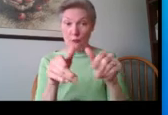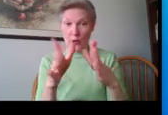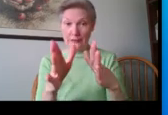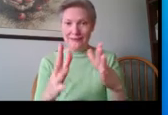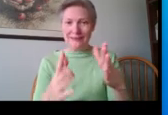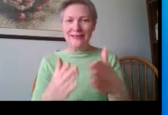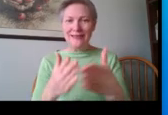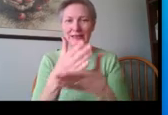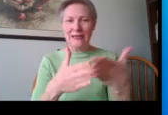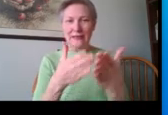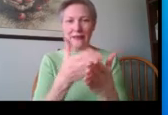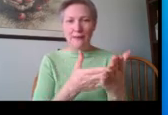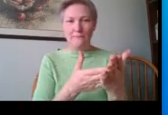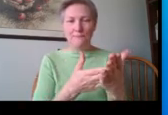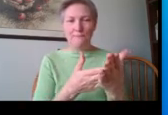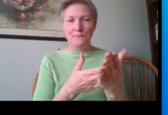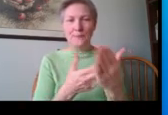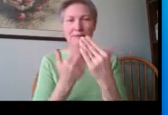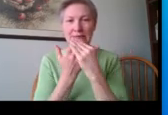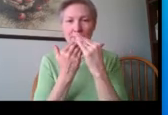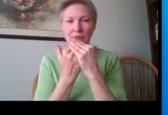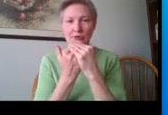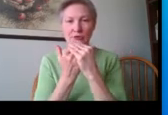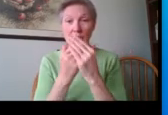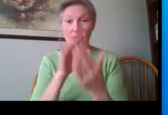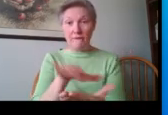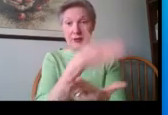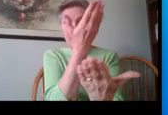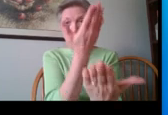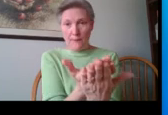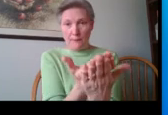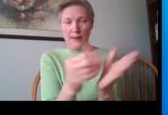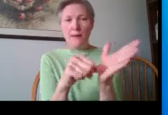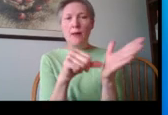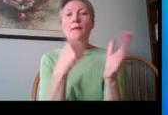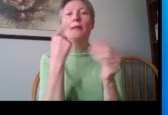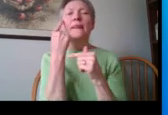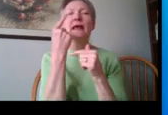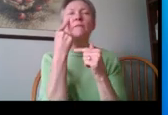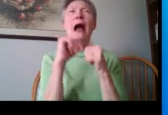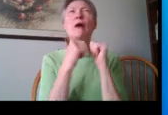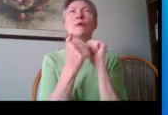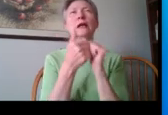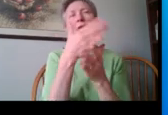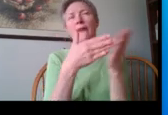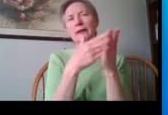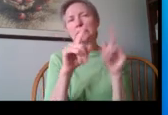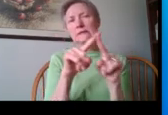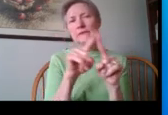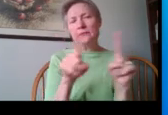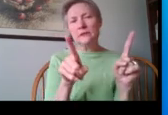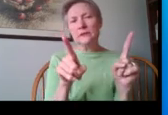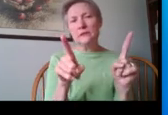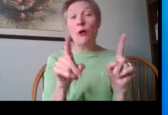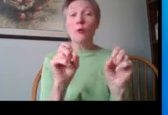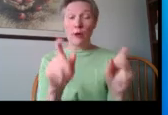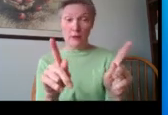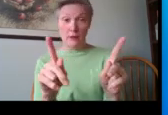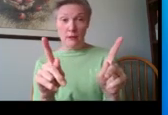them. On the back of my paper, I'm still going to be thinking about how can I cut things differently,